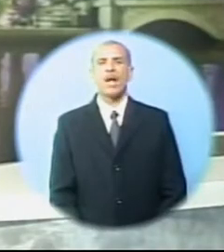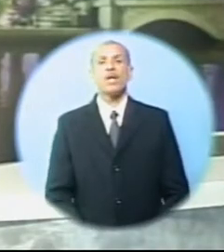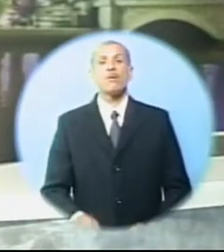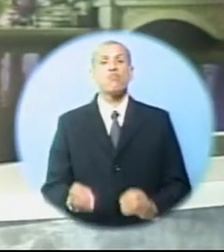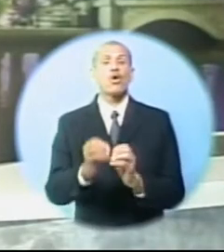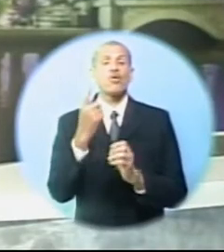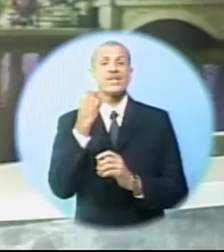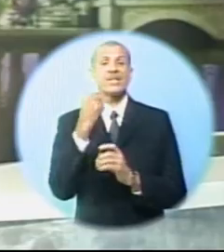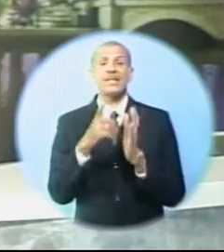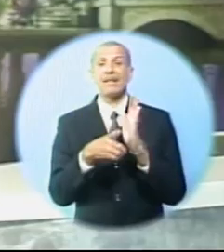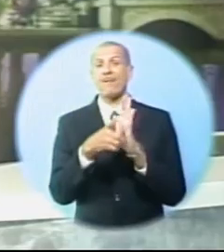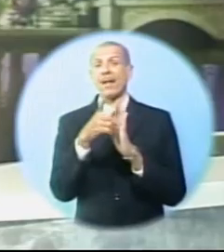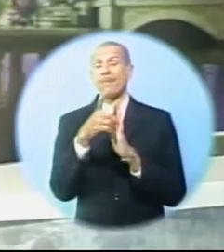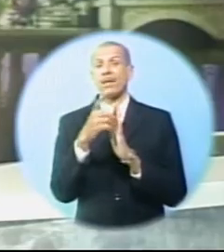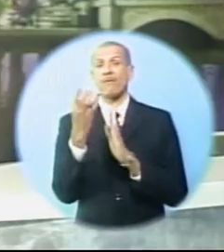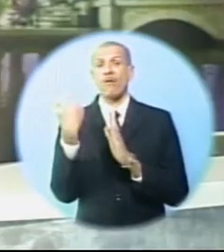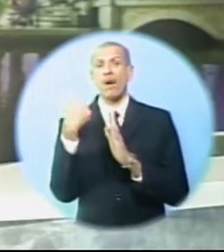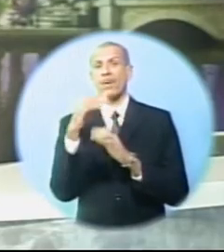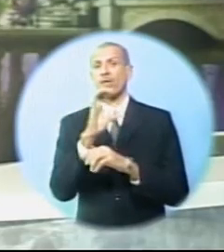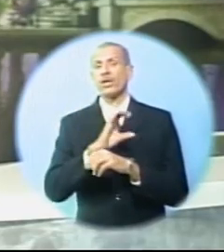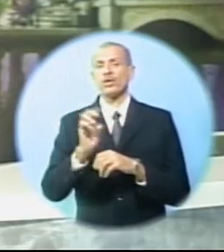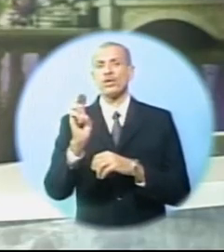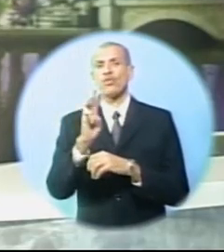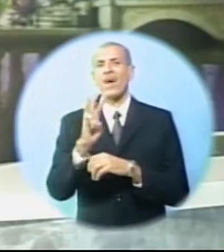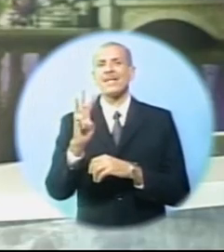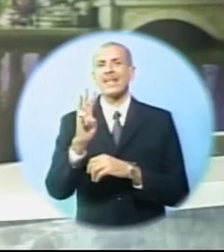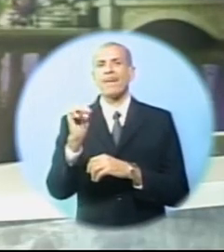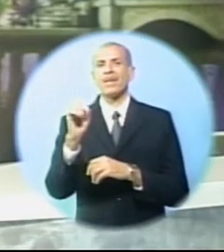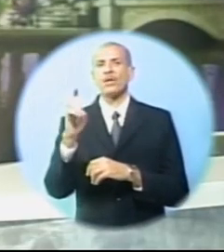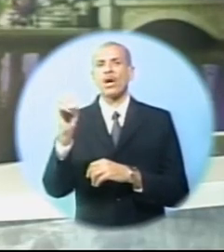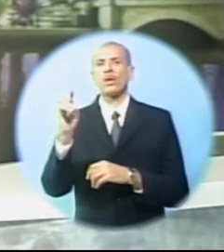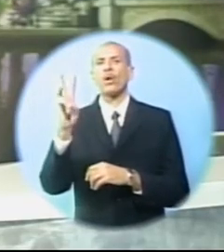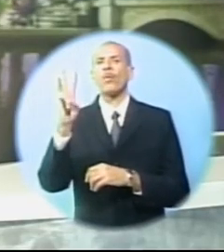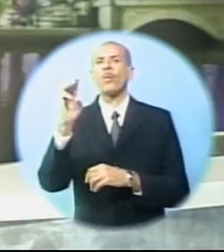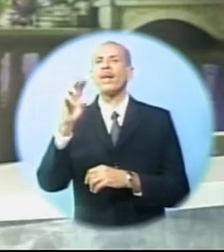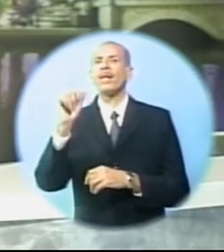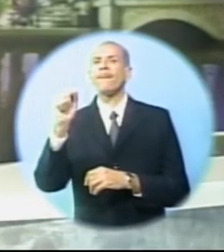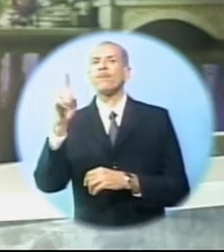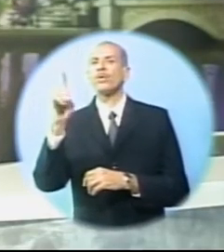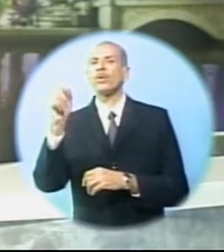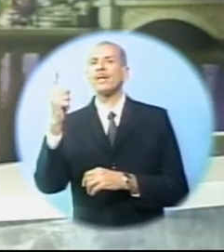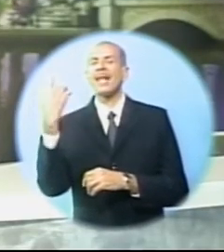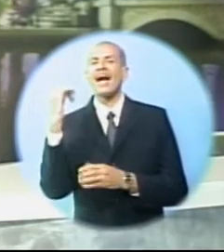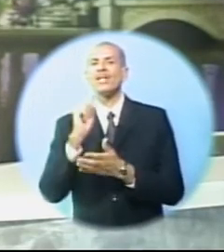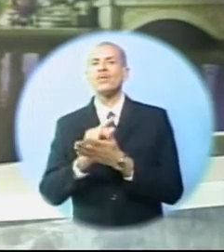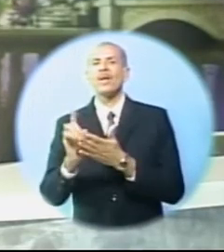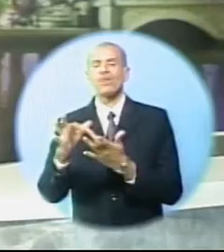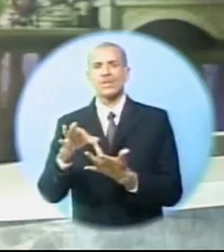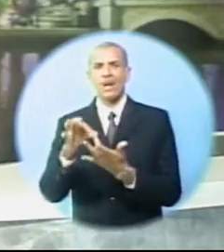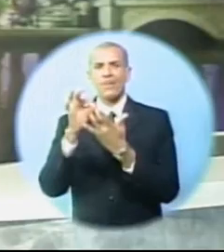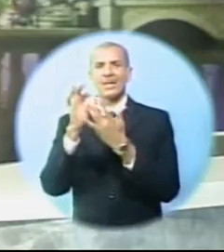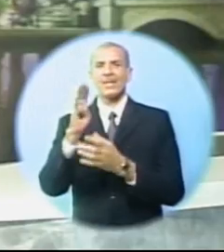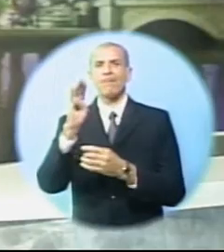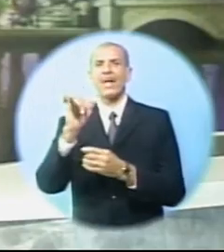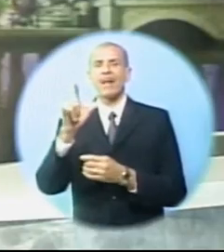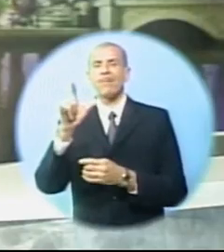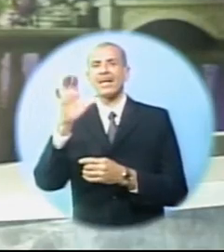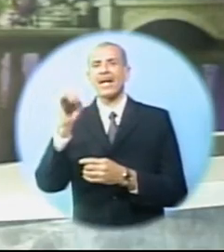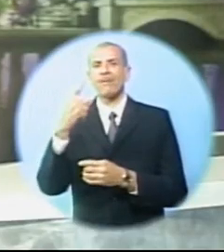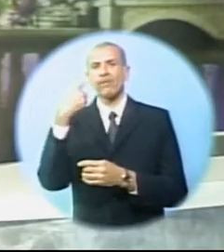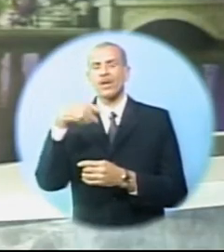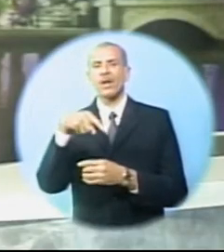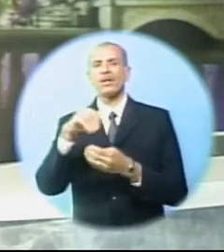more recent development, former Christchurch West MP Dr. William Duguid was last week nominated as the BLP's candidate